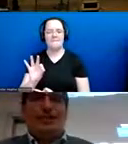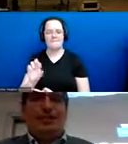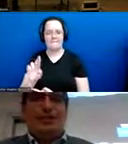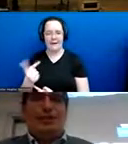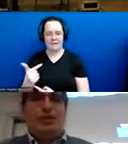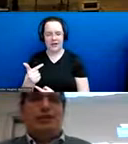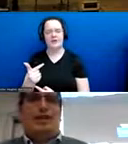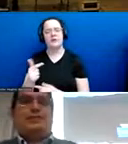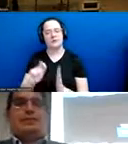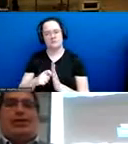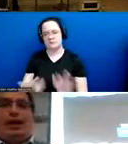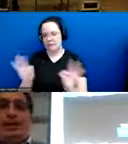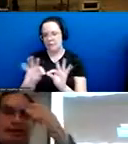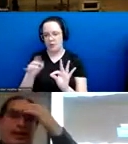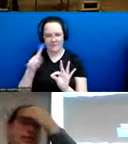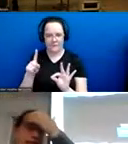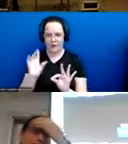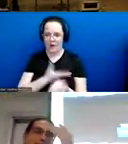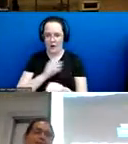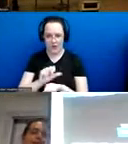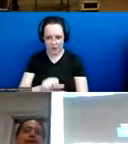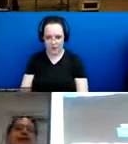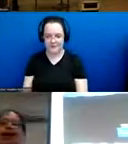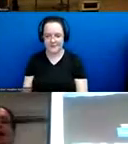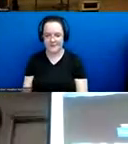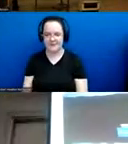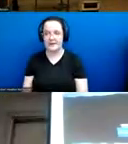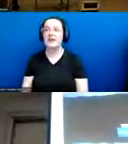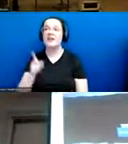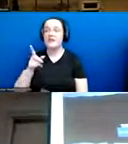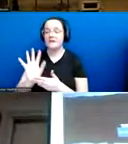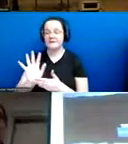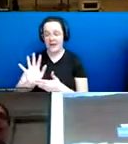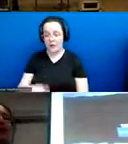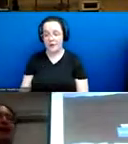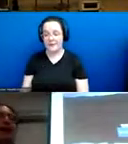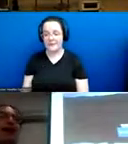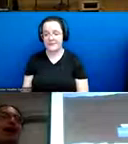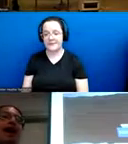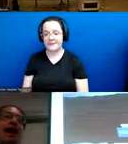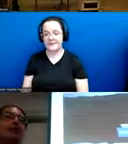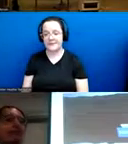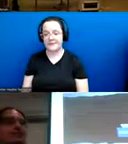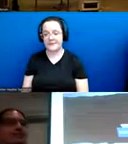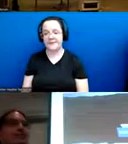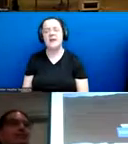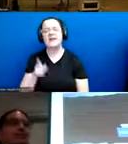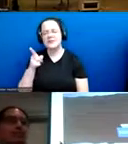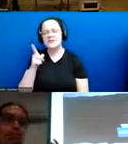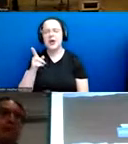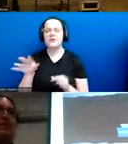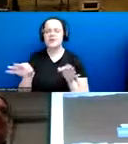many of the things that we do these days. Okay, so then in this video here, we're describing how